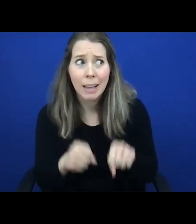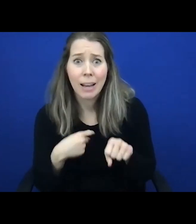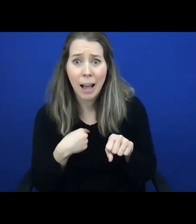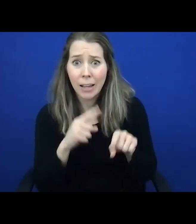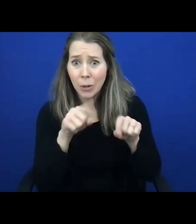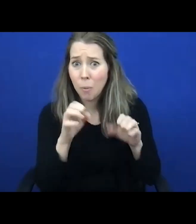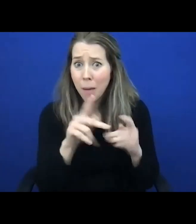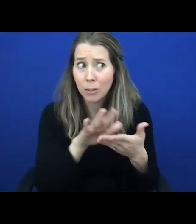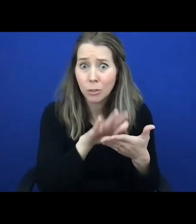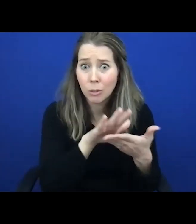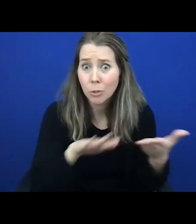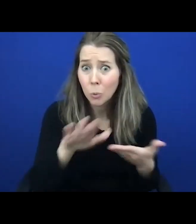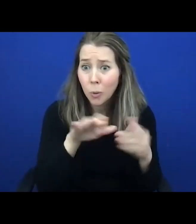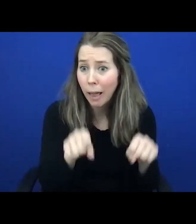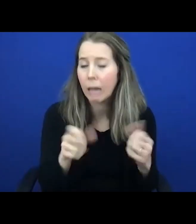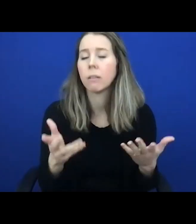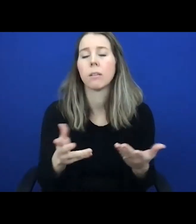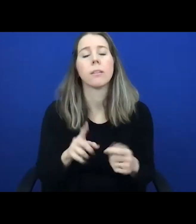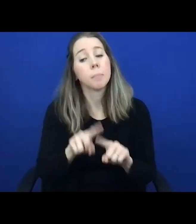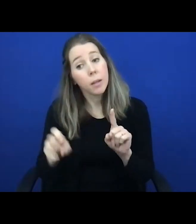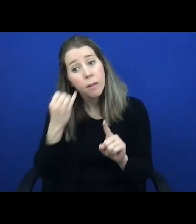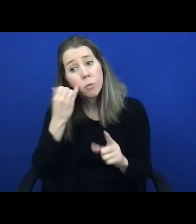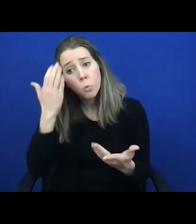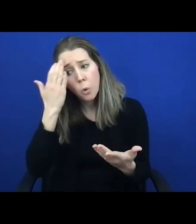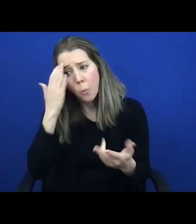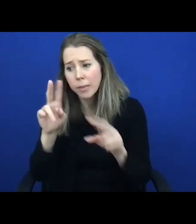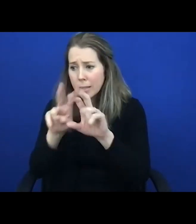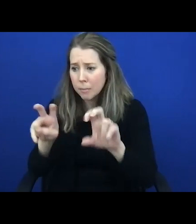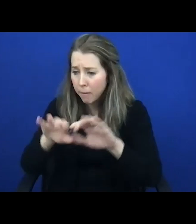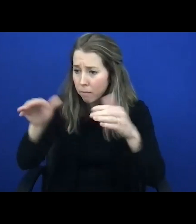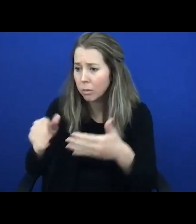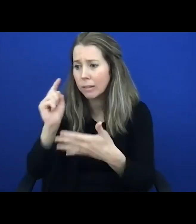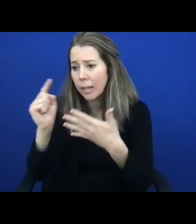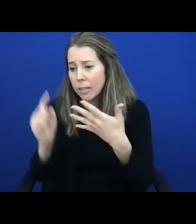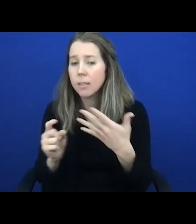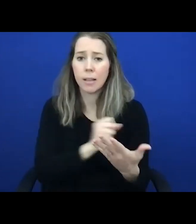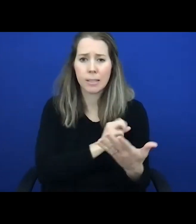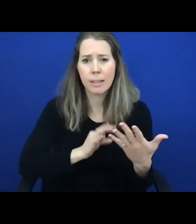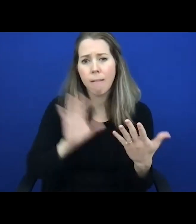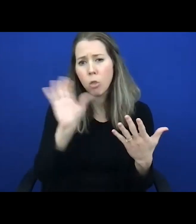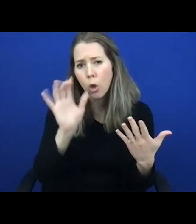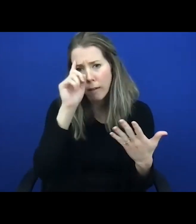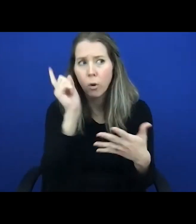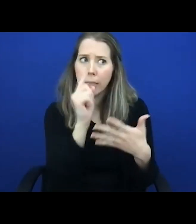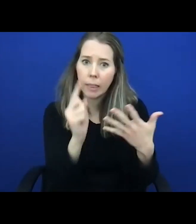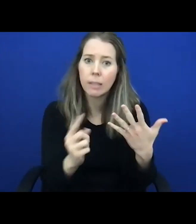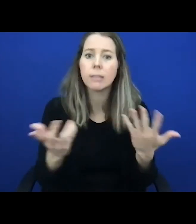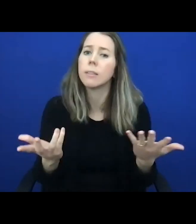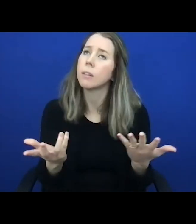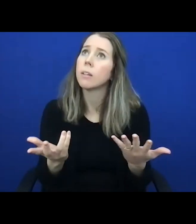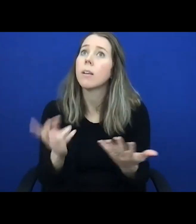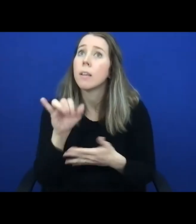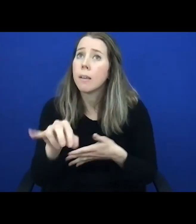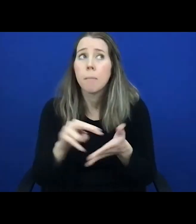school? But if you really know what the assessment is and what the faculty member will be looking for,